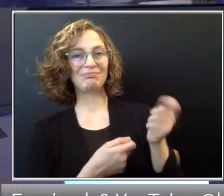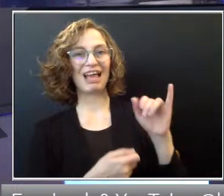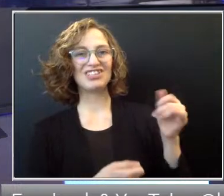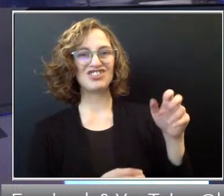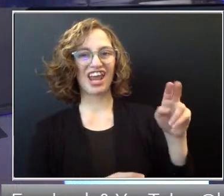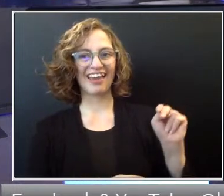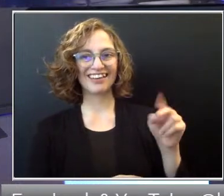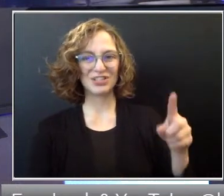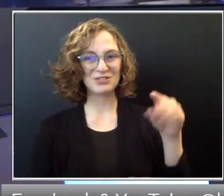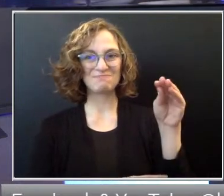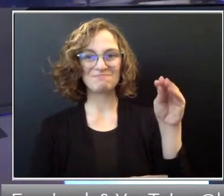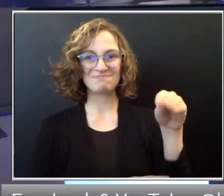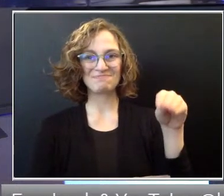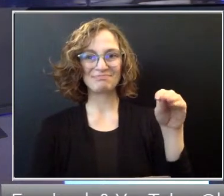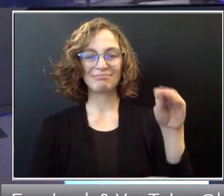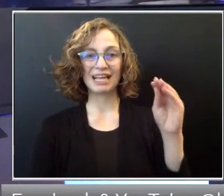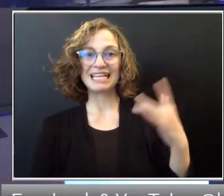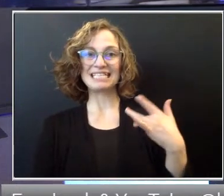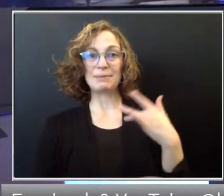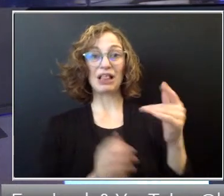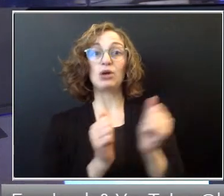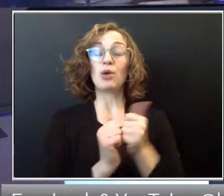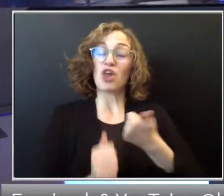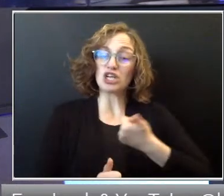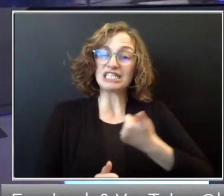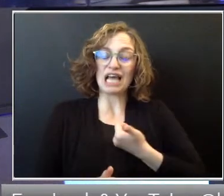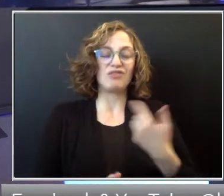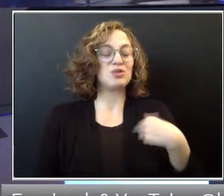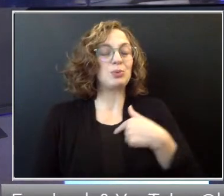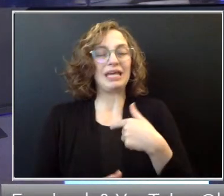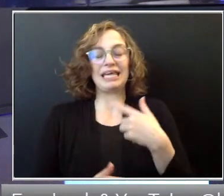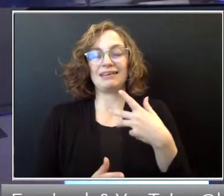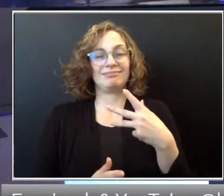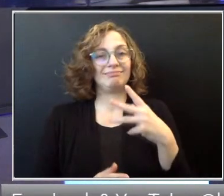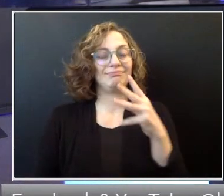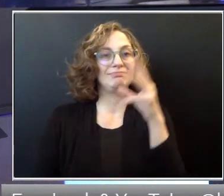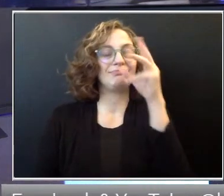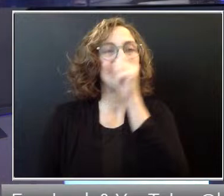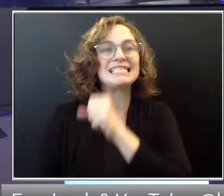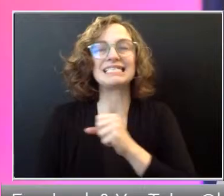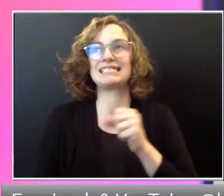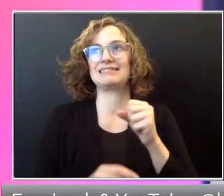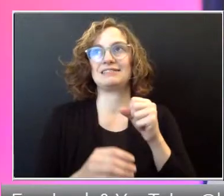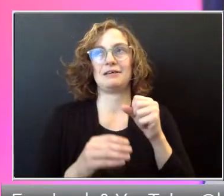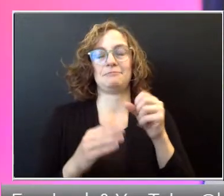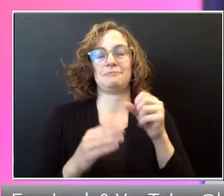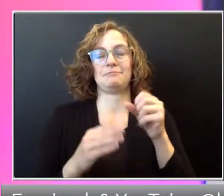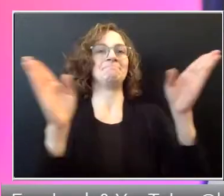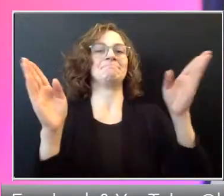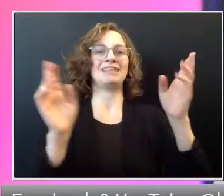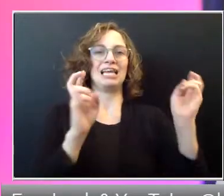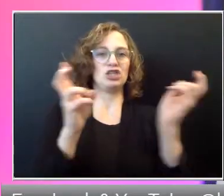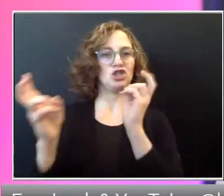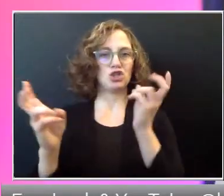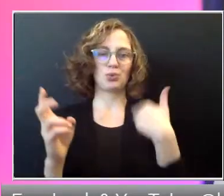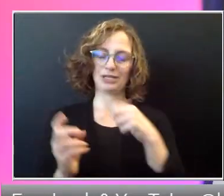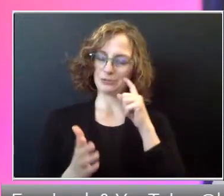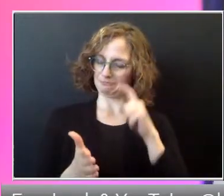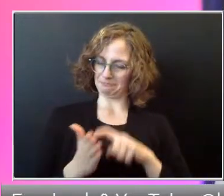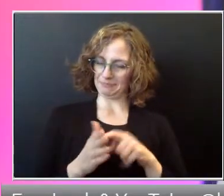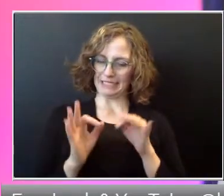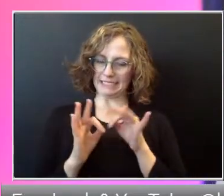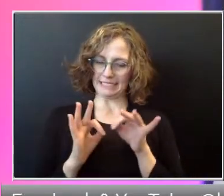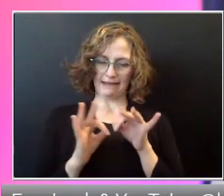from the trees. Is that the case as well, that you see as what you do? So I think it's two things. It's